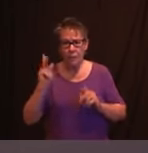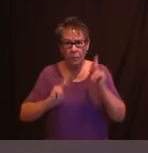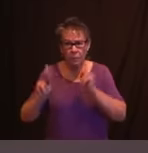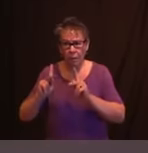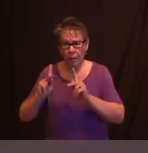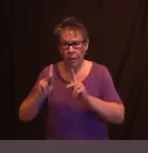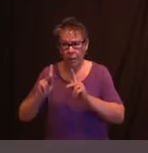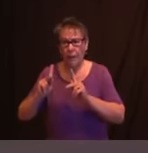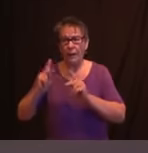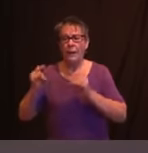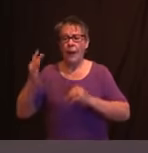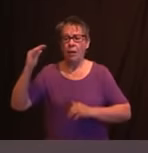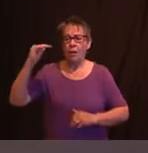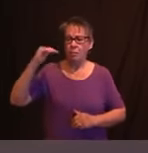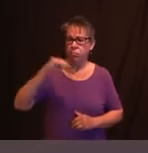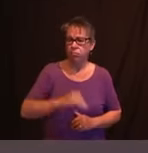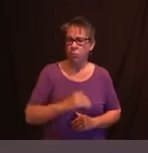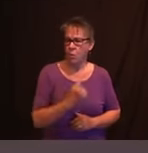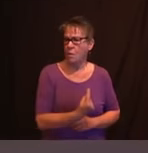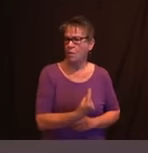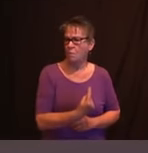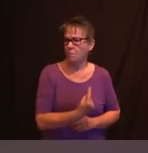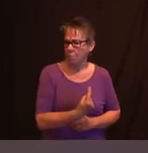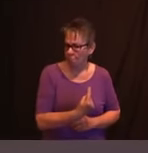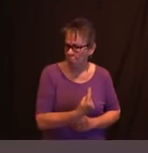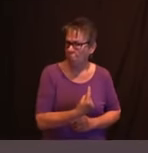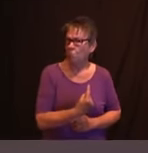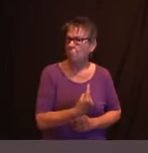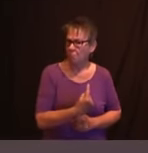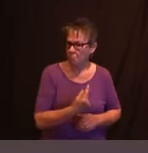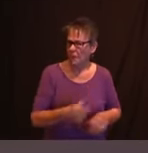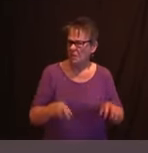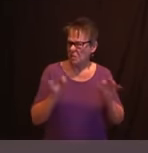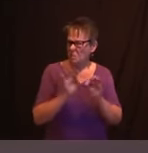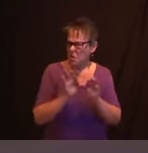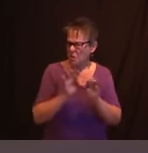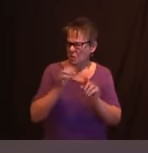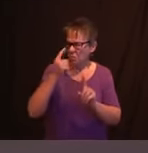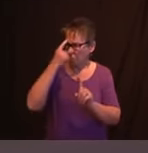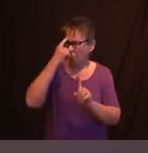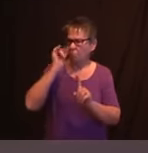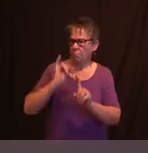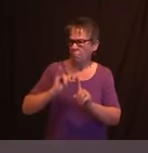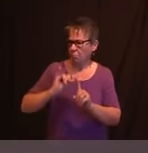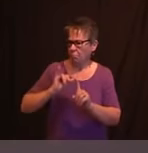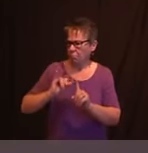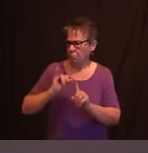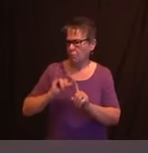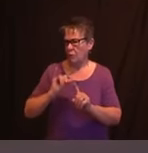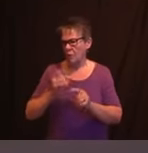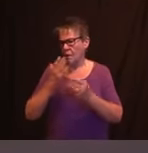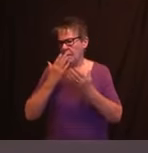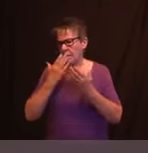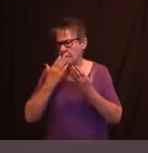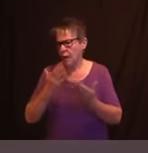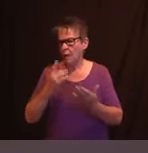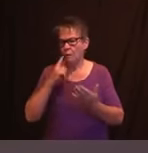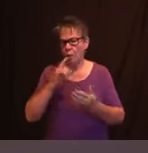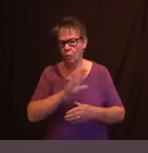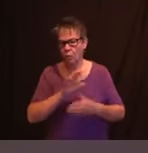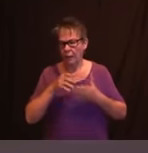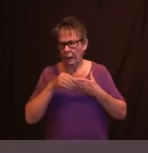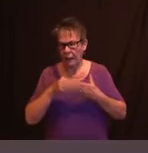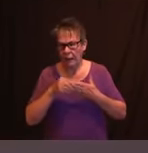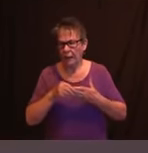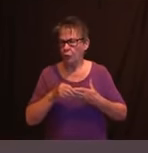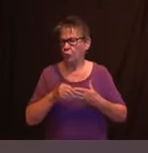your, not just your daily report, but your comments on the Manat report and your leadership overall. it means a lot. Very happy. Millie,